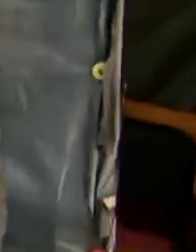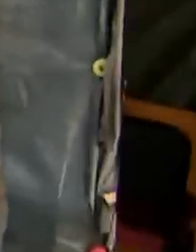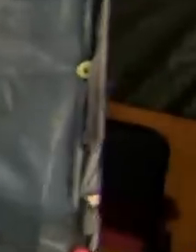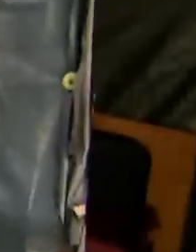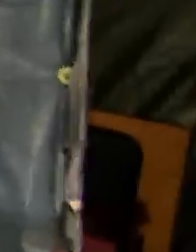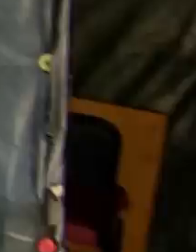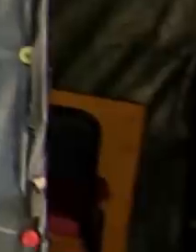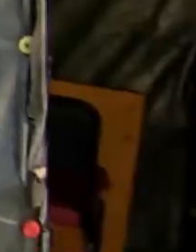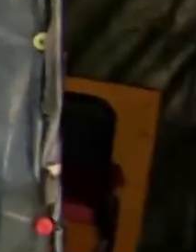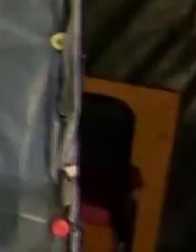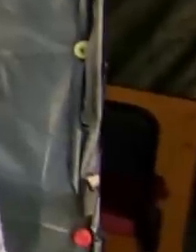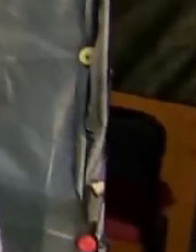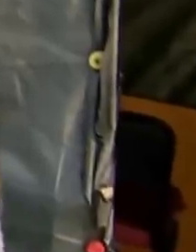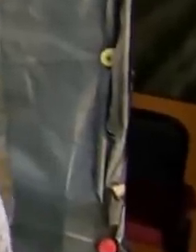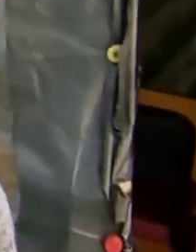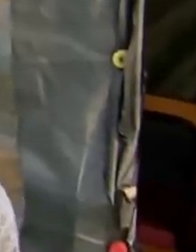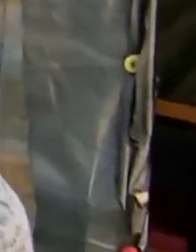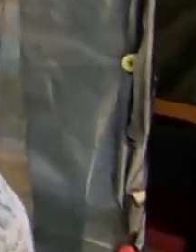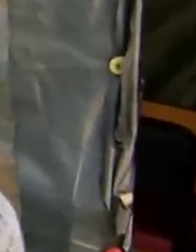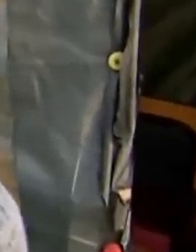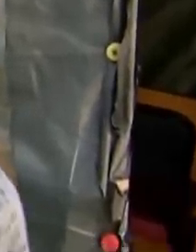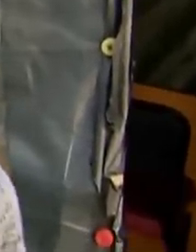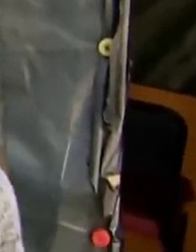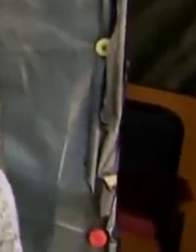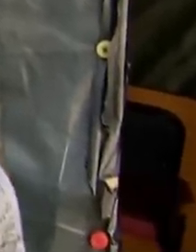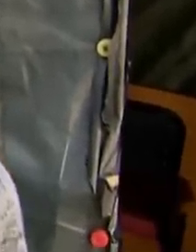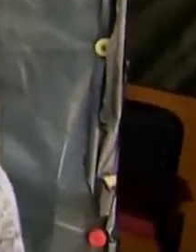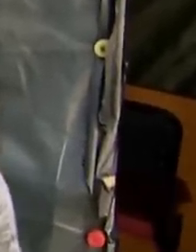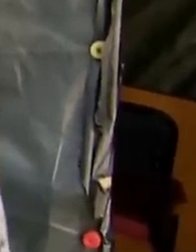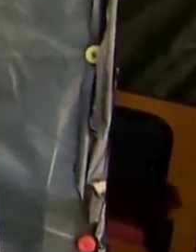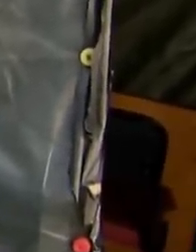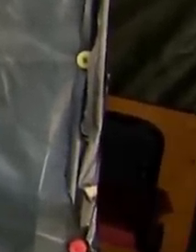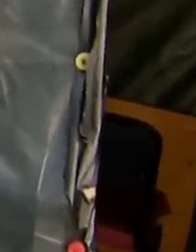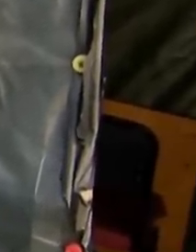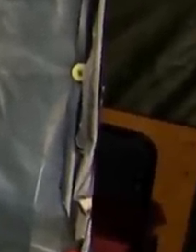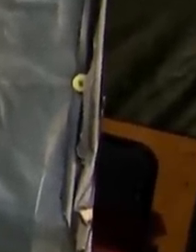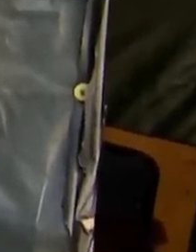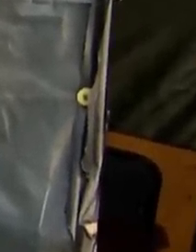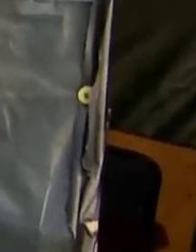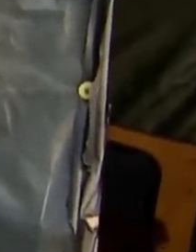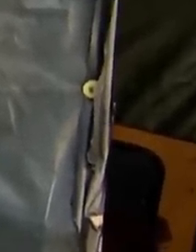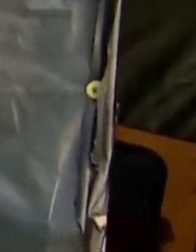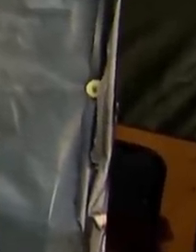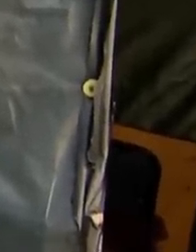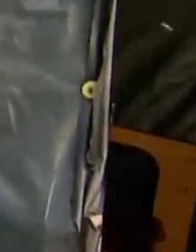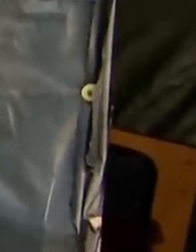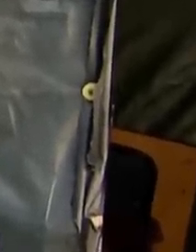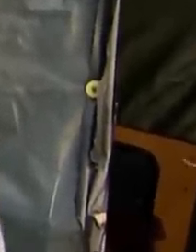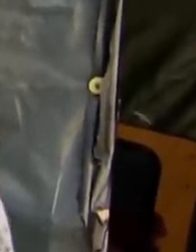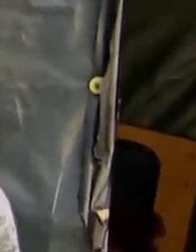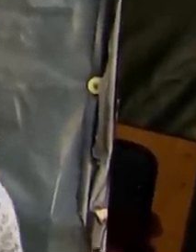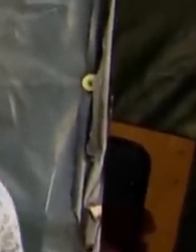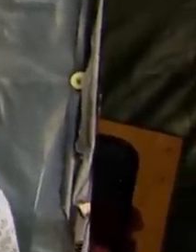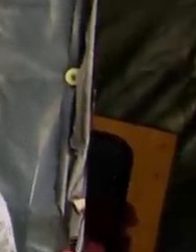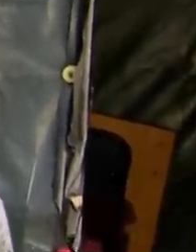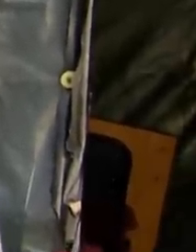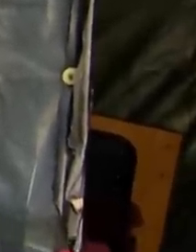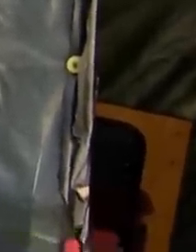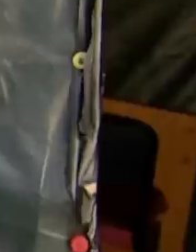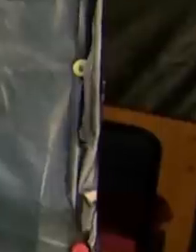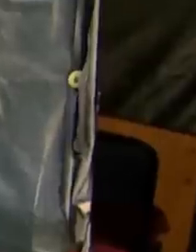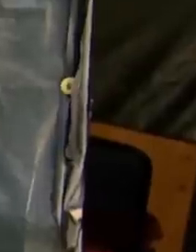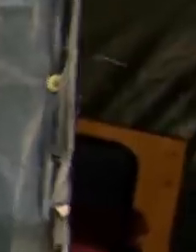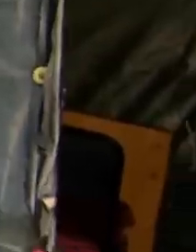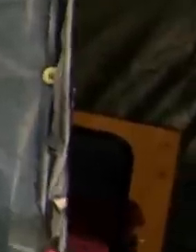school grade 11 because I didn't have papers. Papers were taken away from me. I came here when 2008, when I was